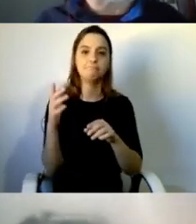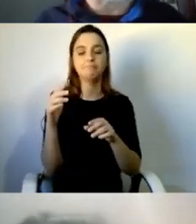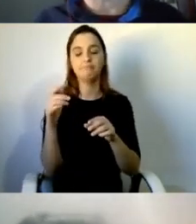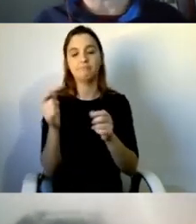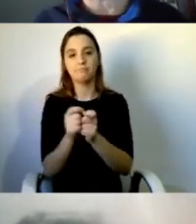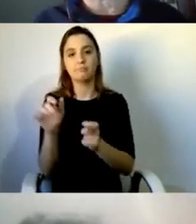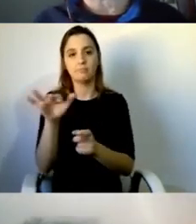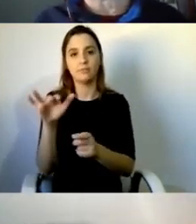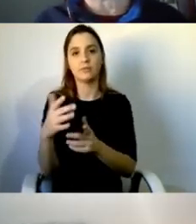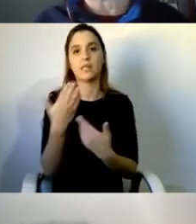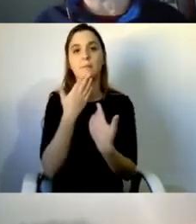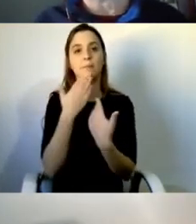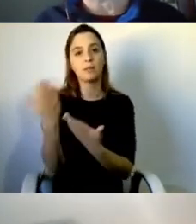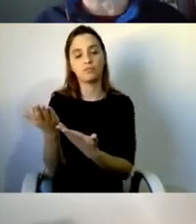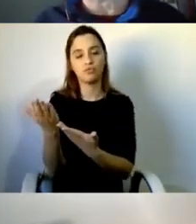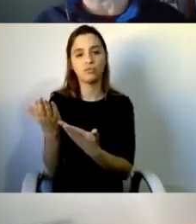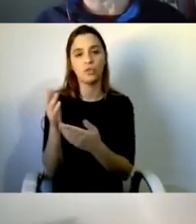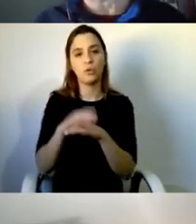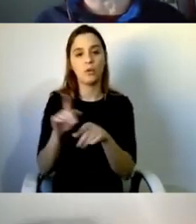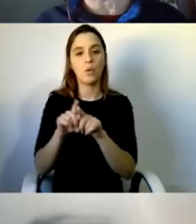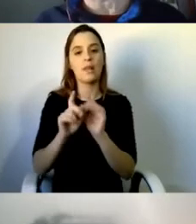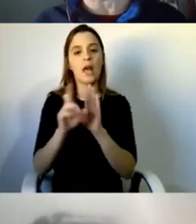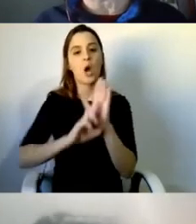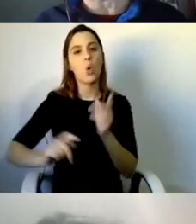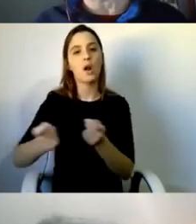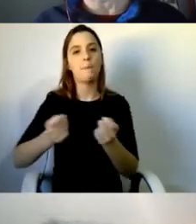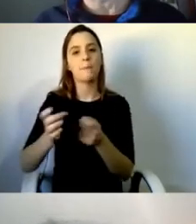on assistance for independent living.